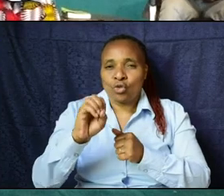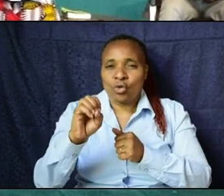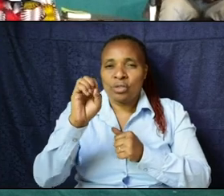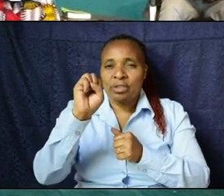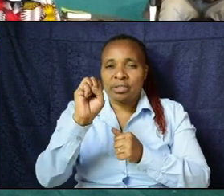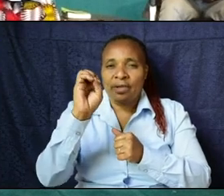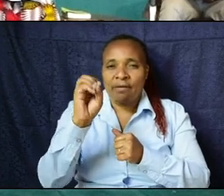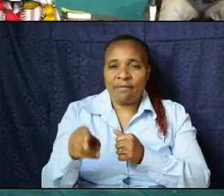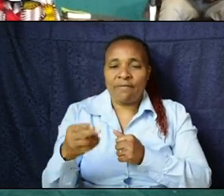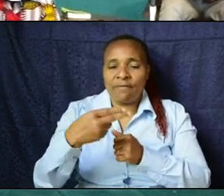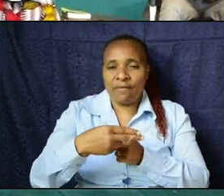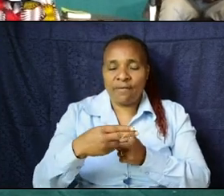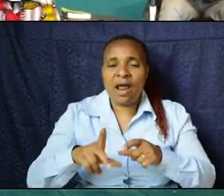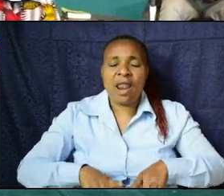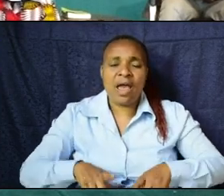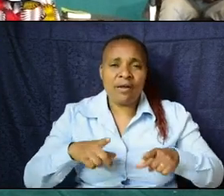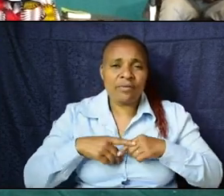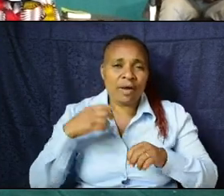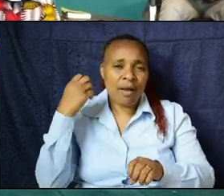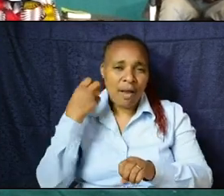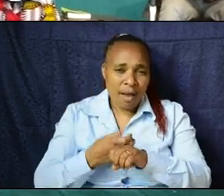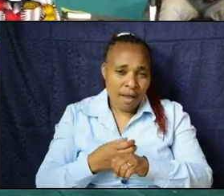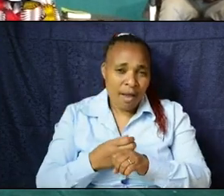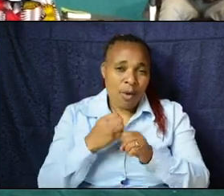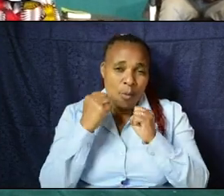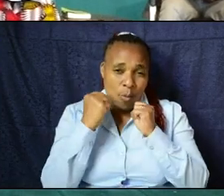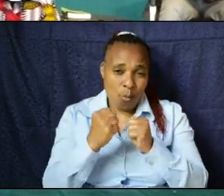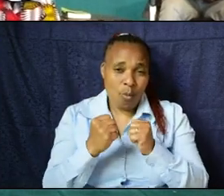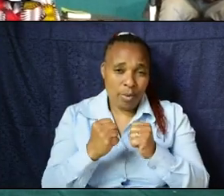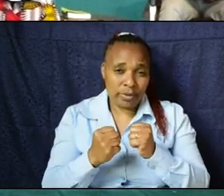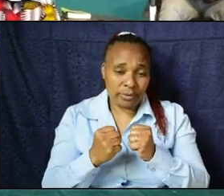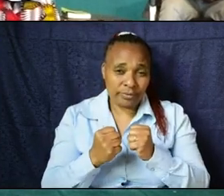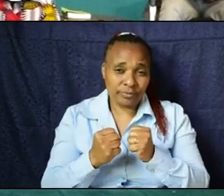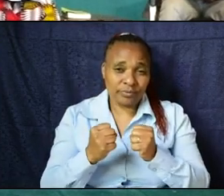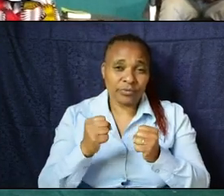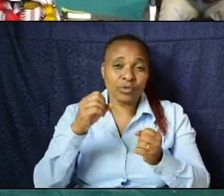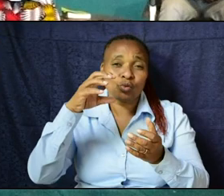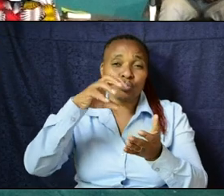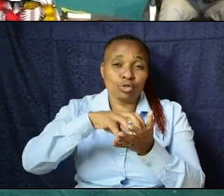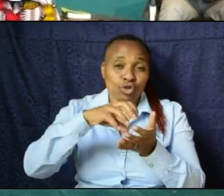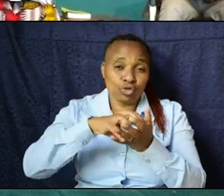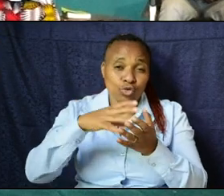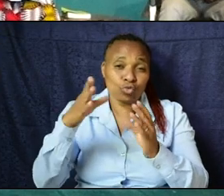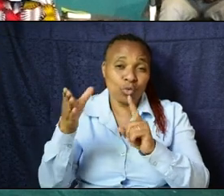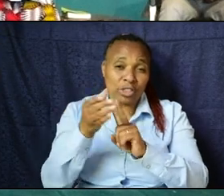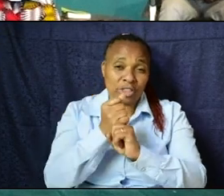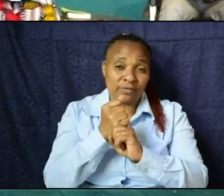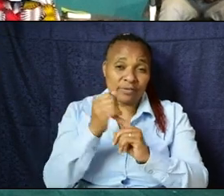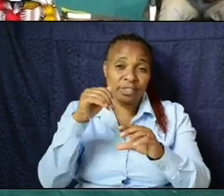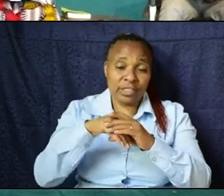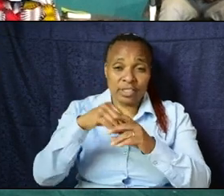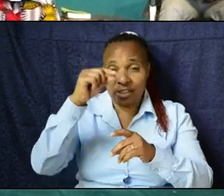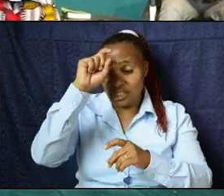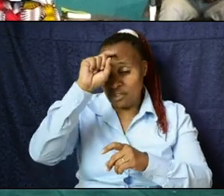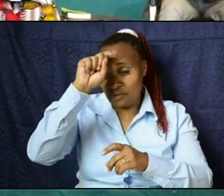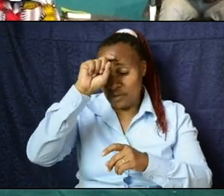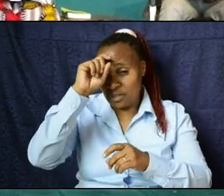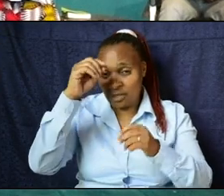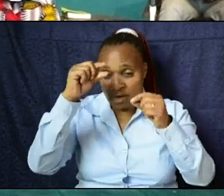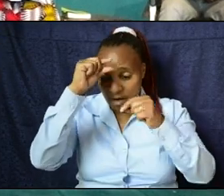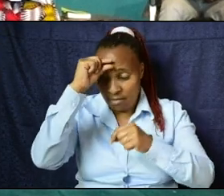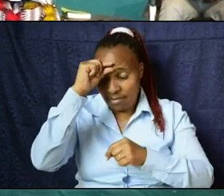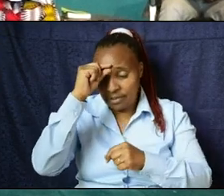life is hard work. How he worked so hard to get to his position in the Egyptian government. Now,